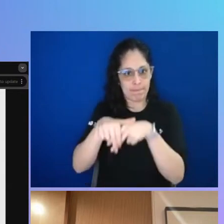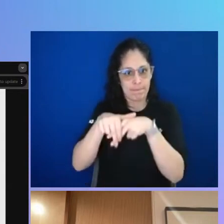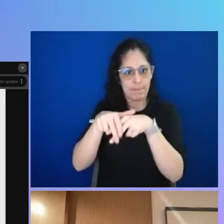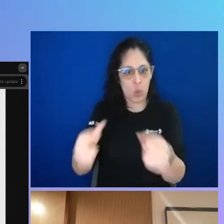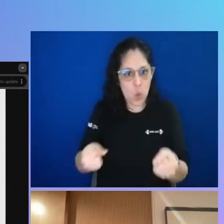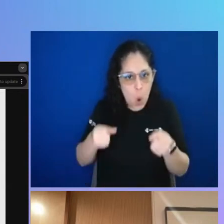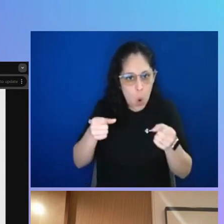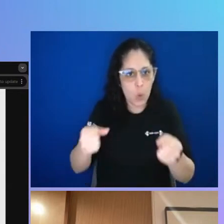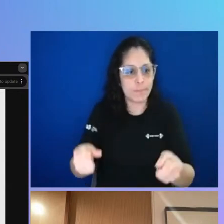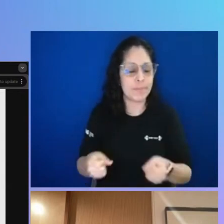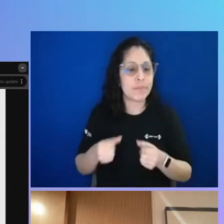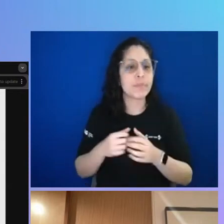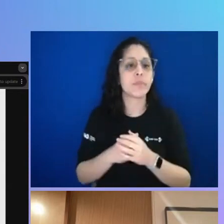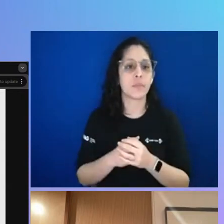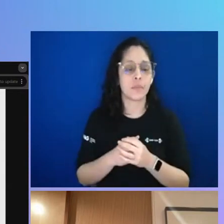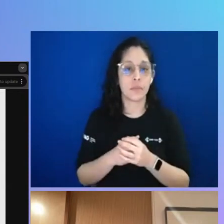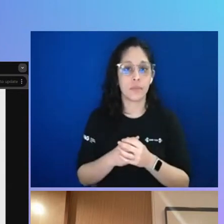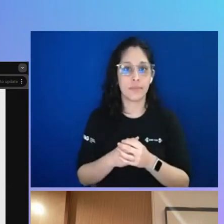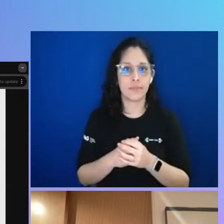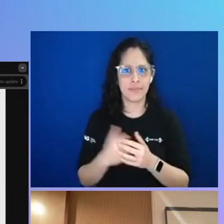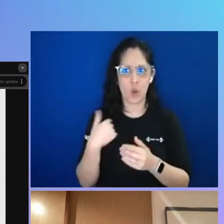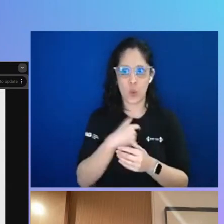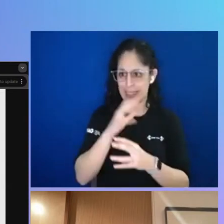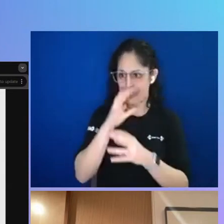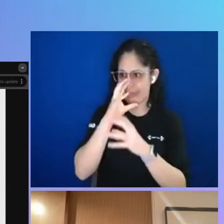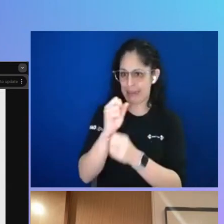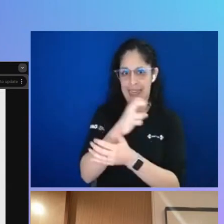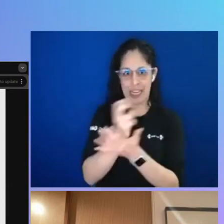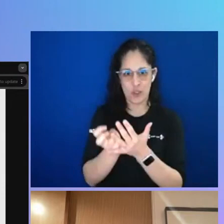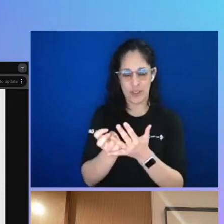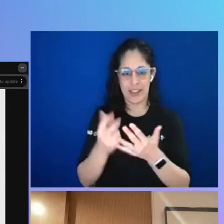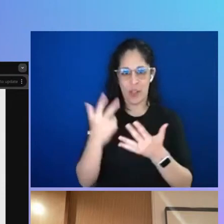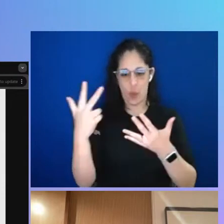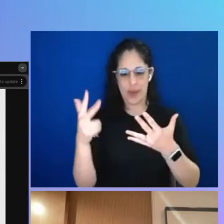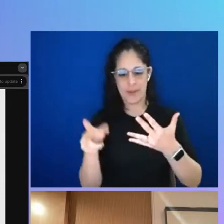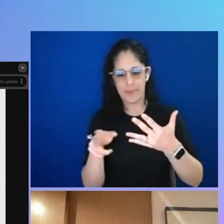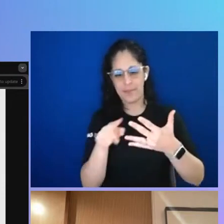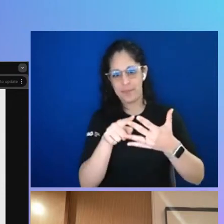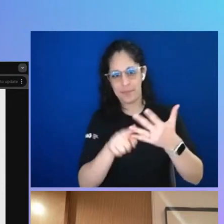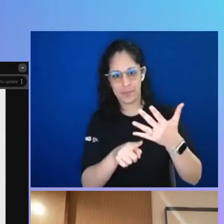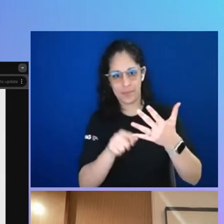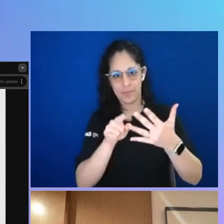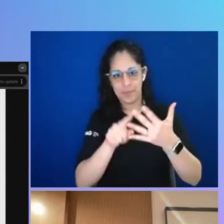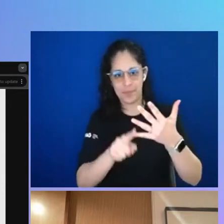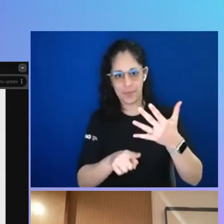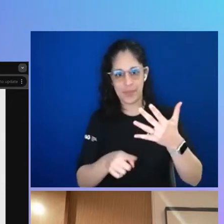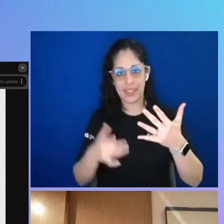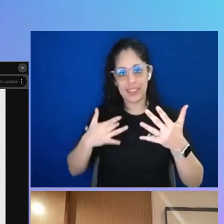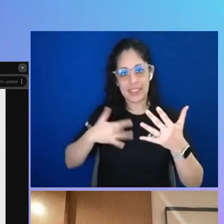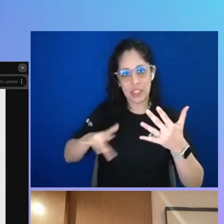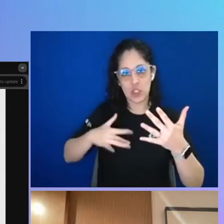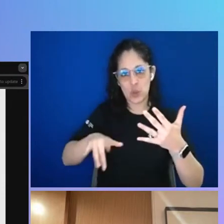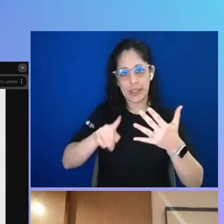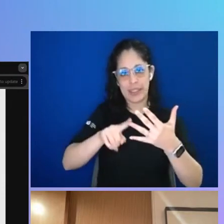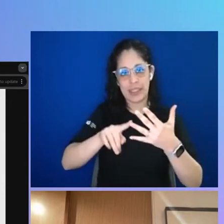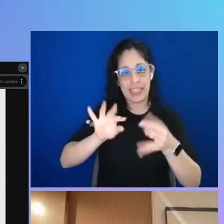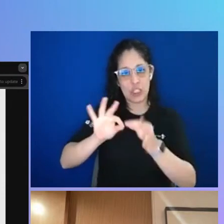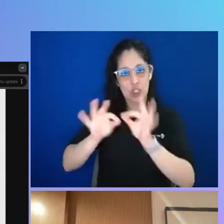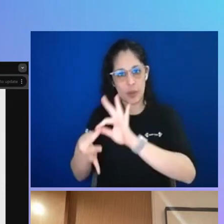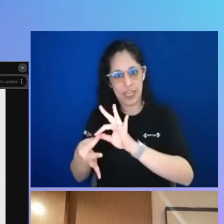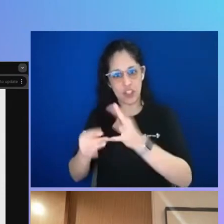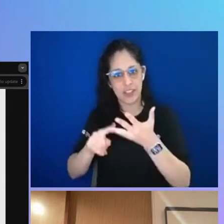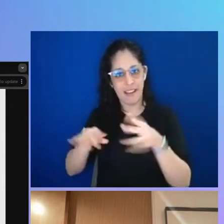So we were particularly interested in sensory load, interpretation, and action when testing